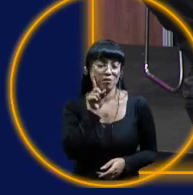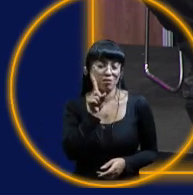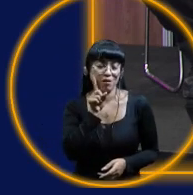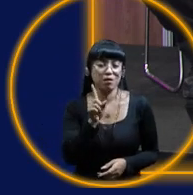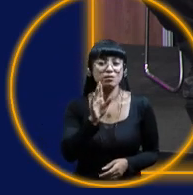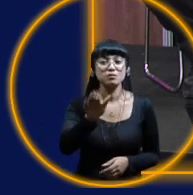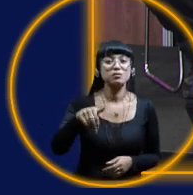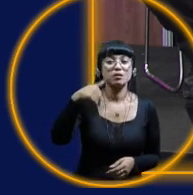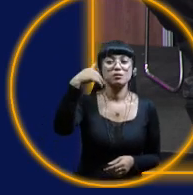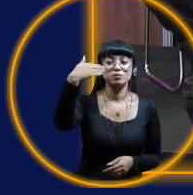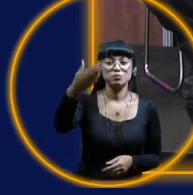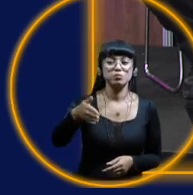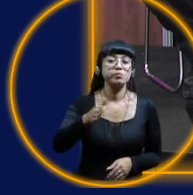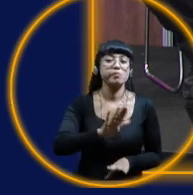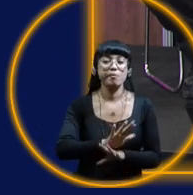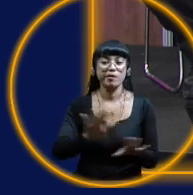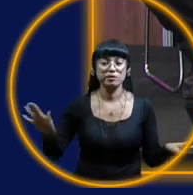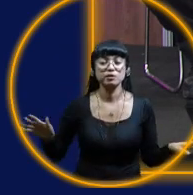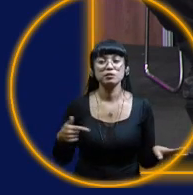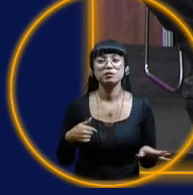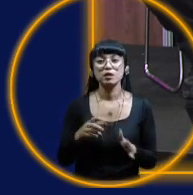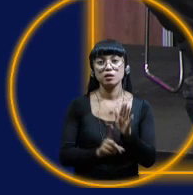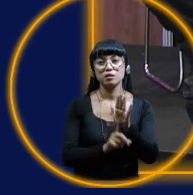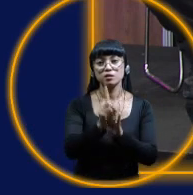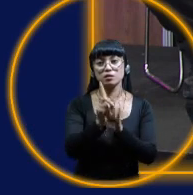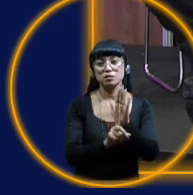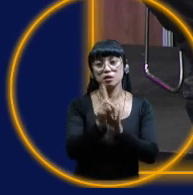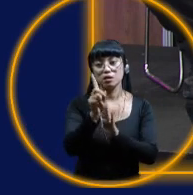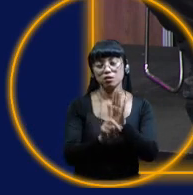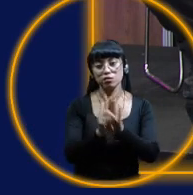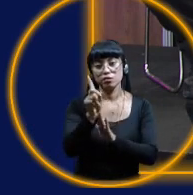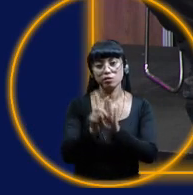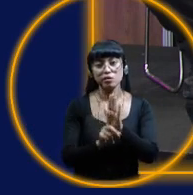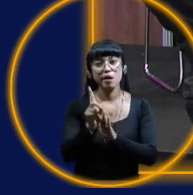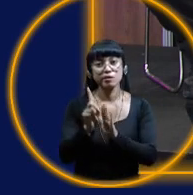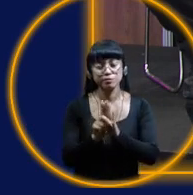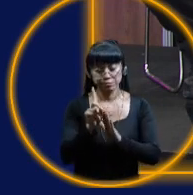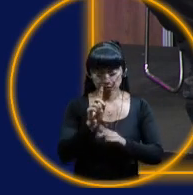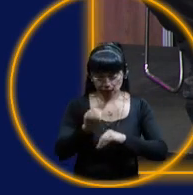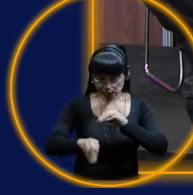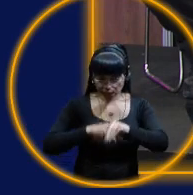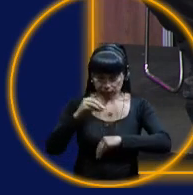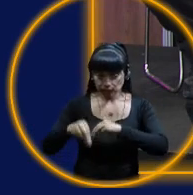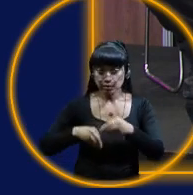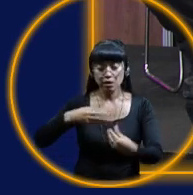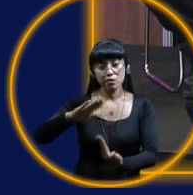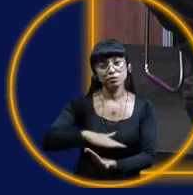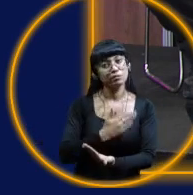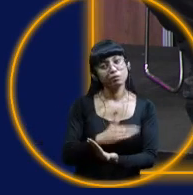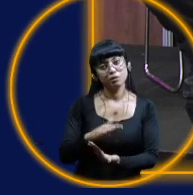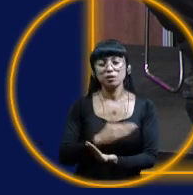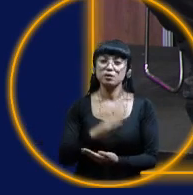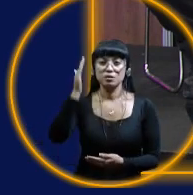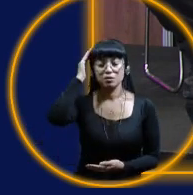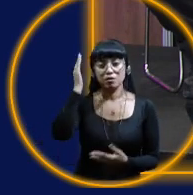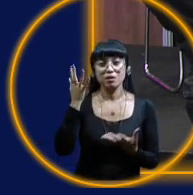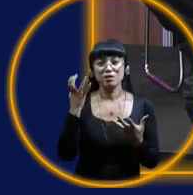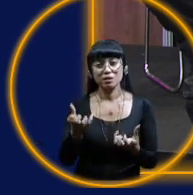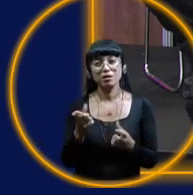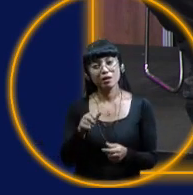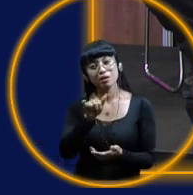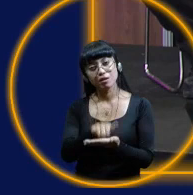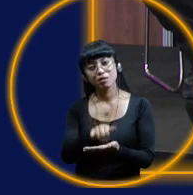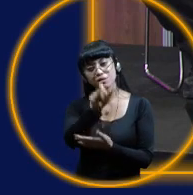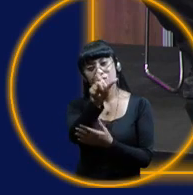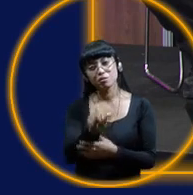on, I developed the skills to actually make the music, but I knew I wanted to be that person, and I just didn't have an